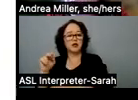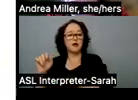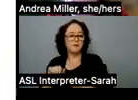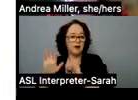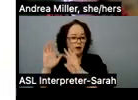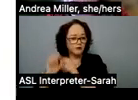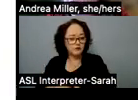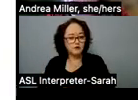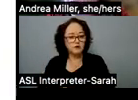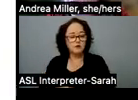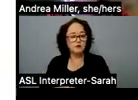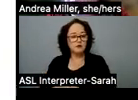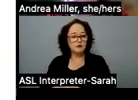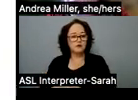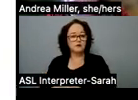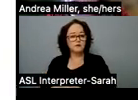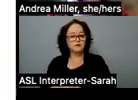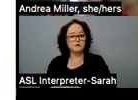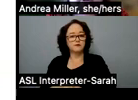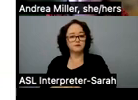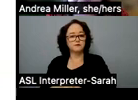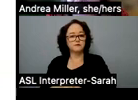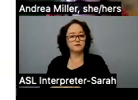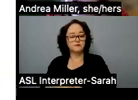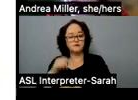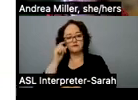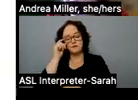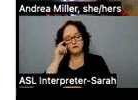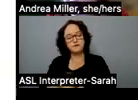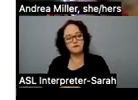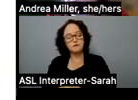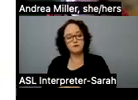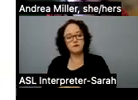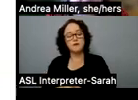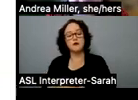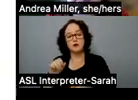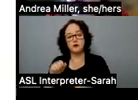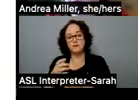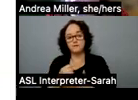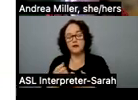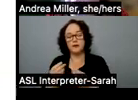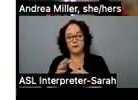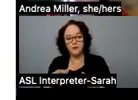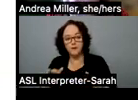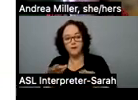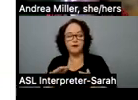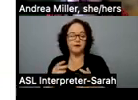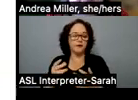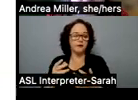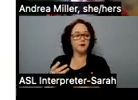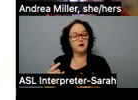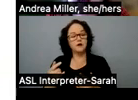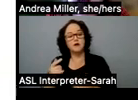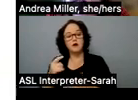units that you would want in your area, where you get the property and the land, what you design and what you build, how